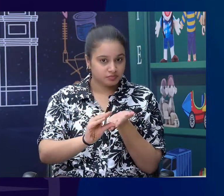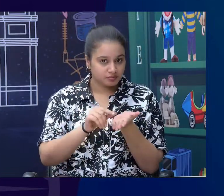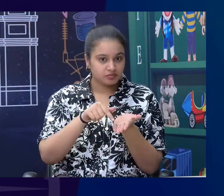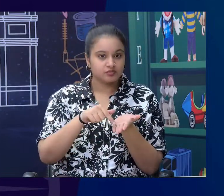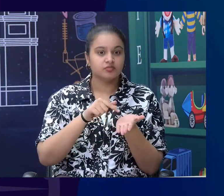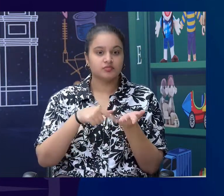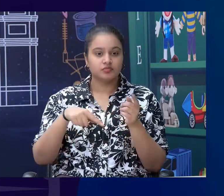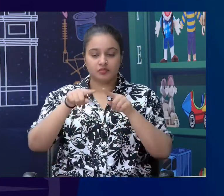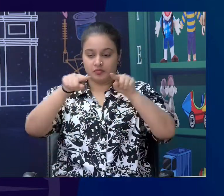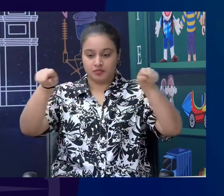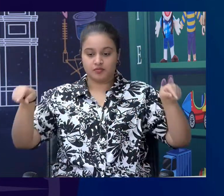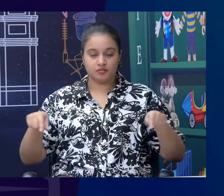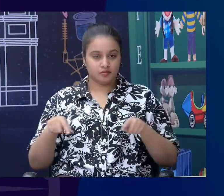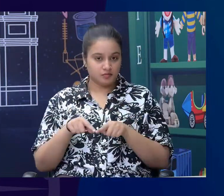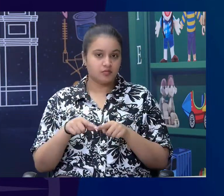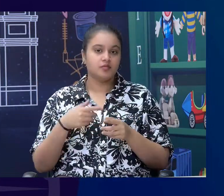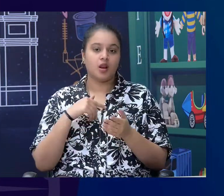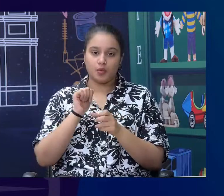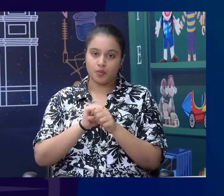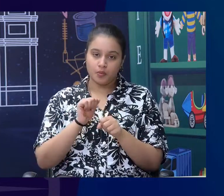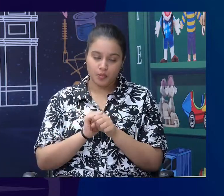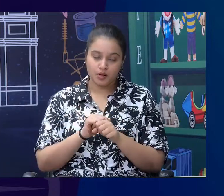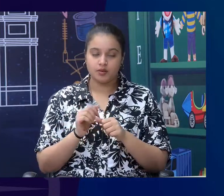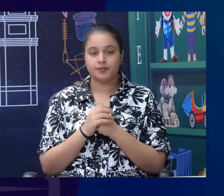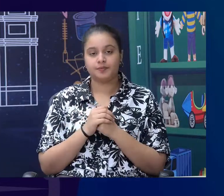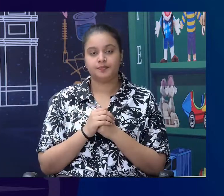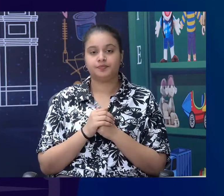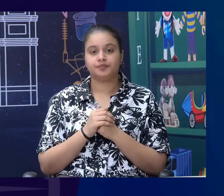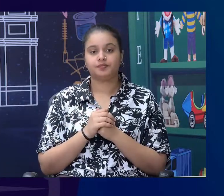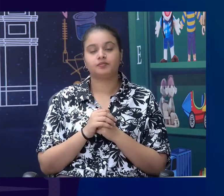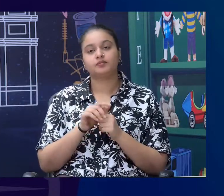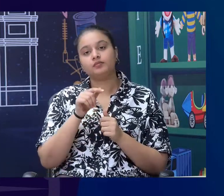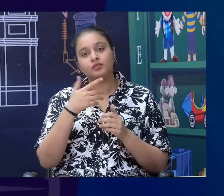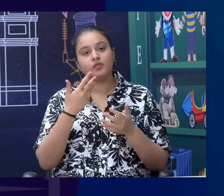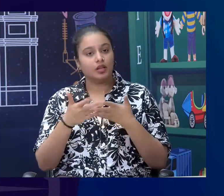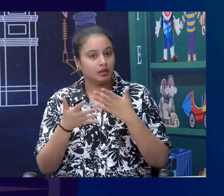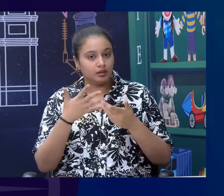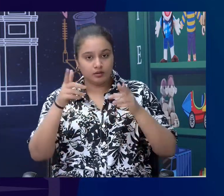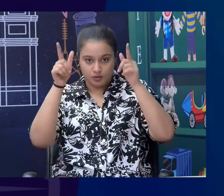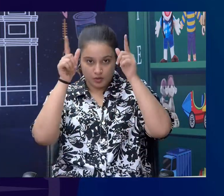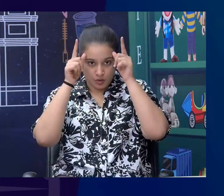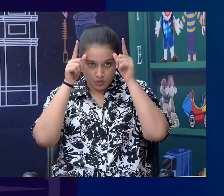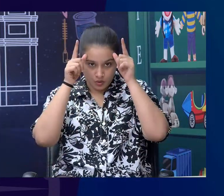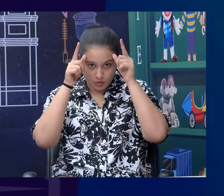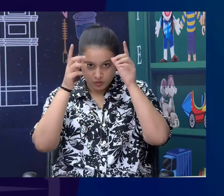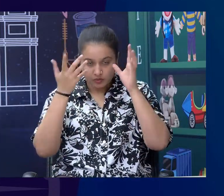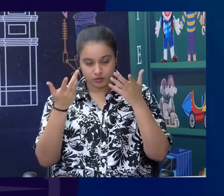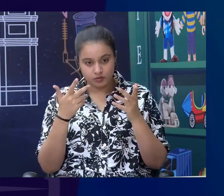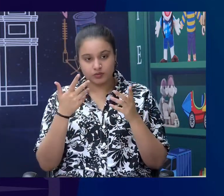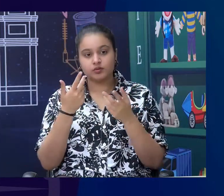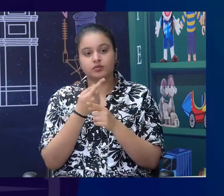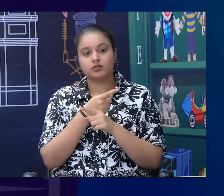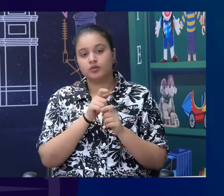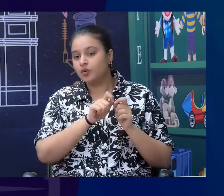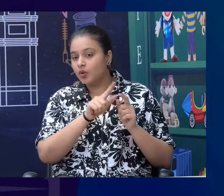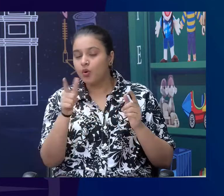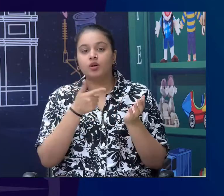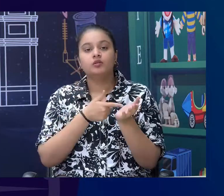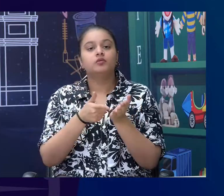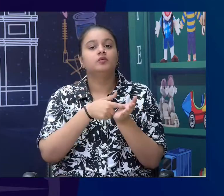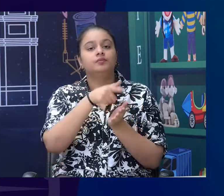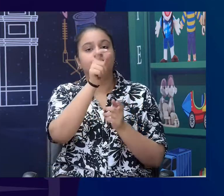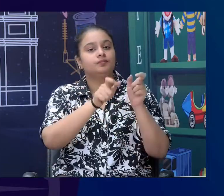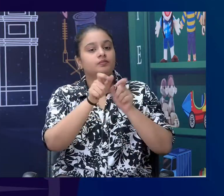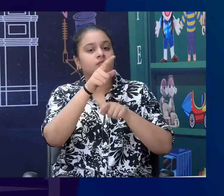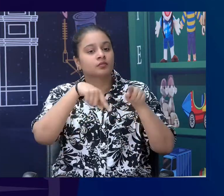the fields and plowing the field. Yes. So, whenever you will find oxen in employment of all the farmers. Yes.